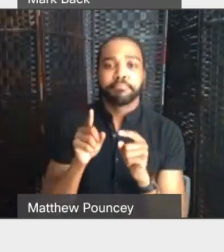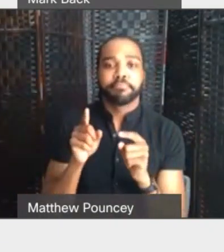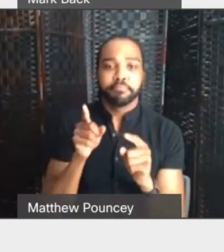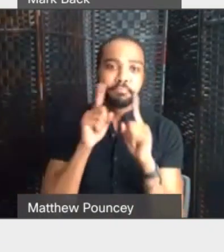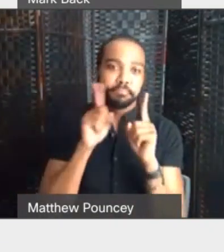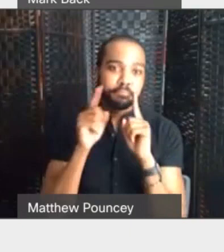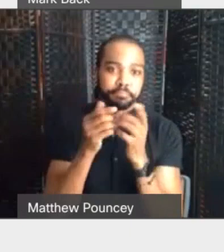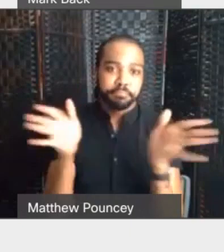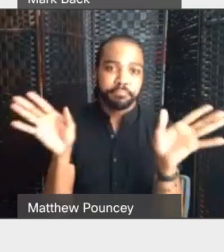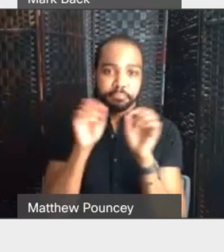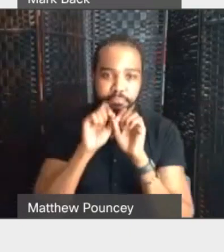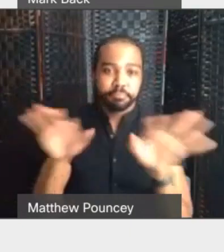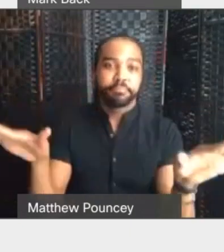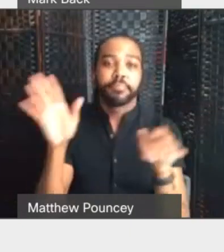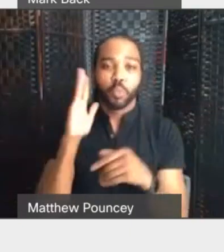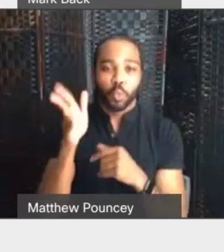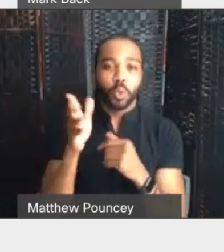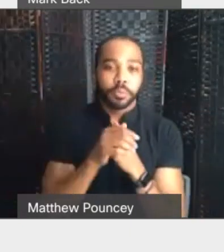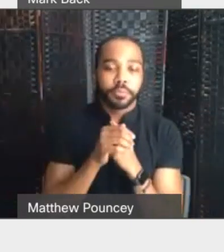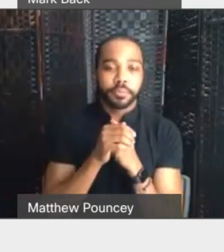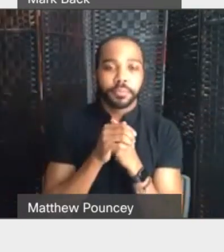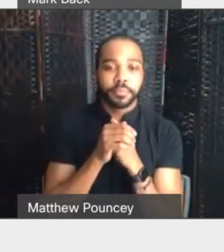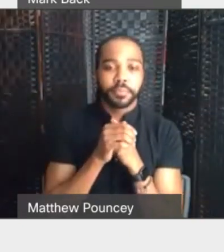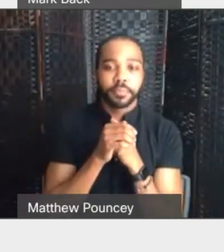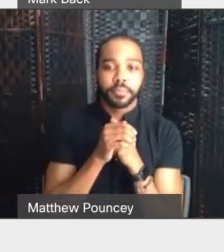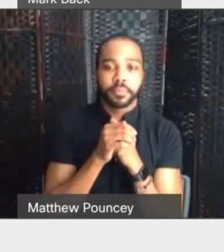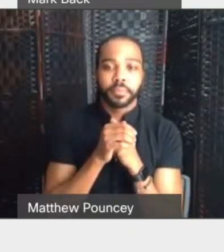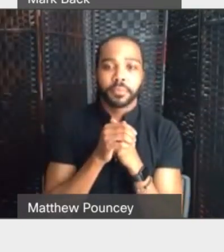communication to all providers about that.